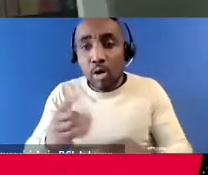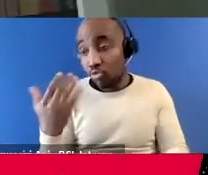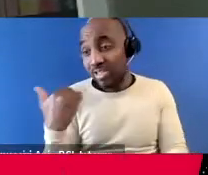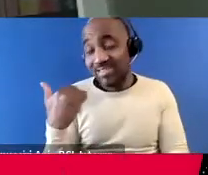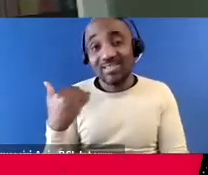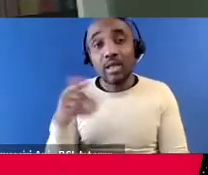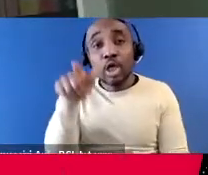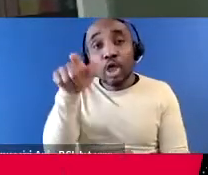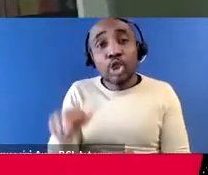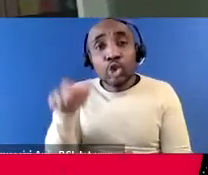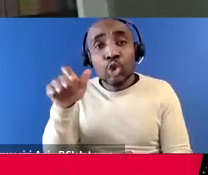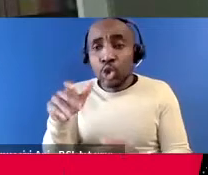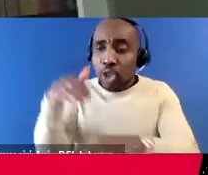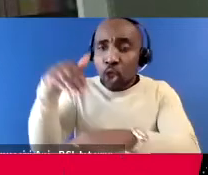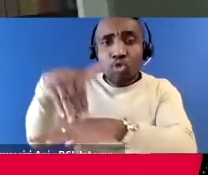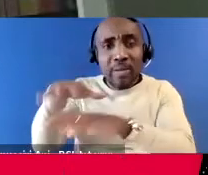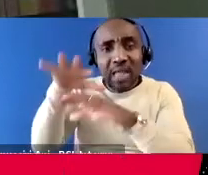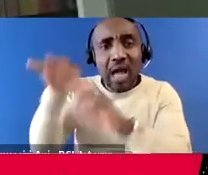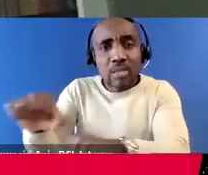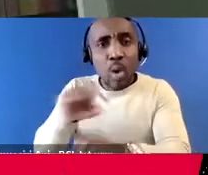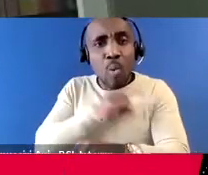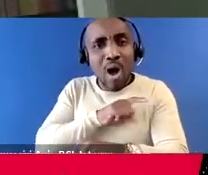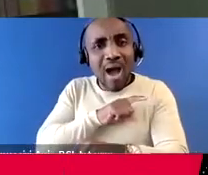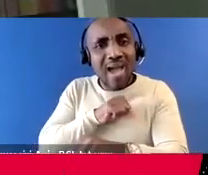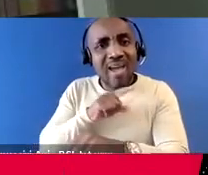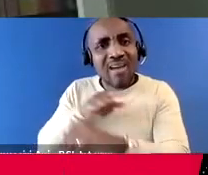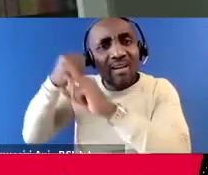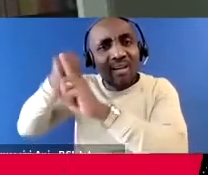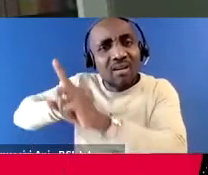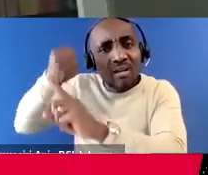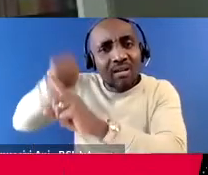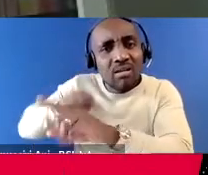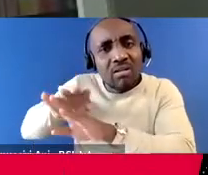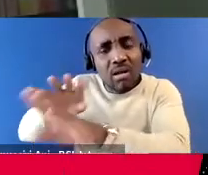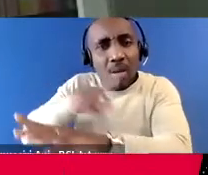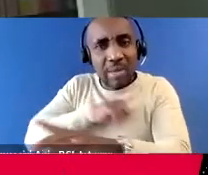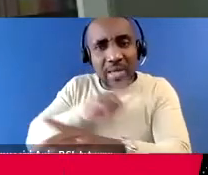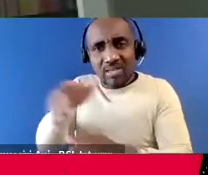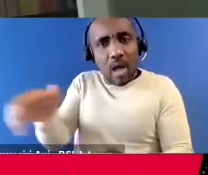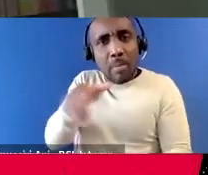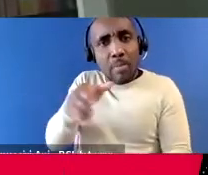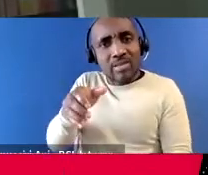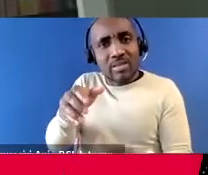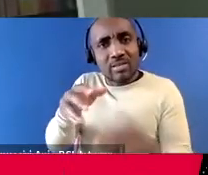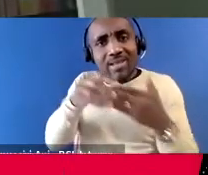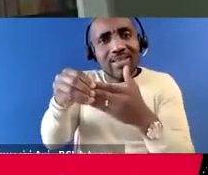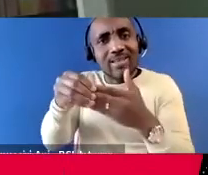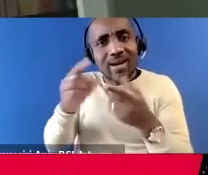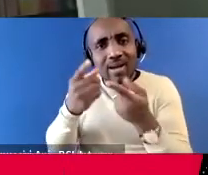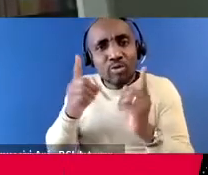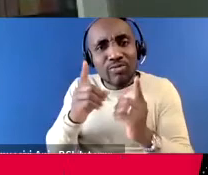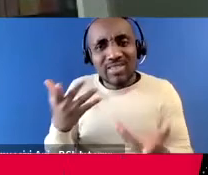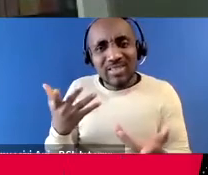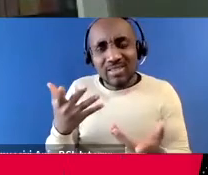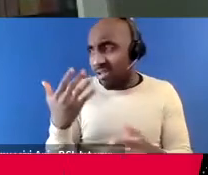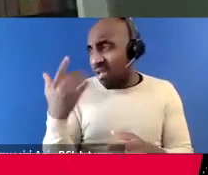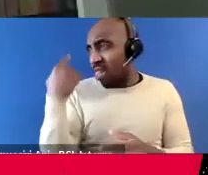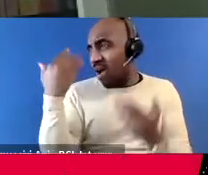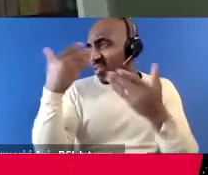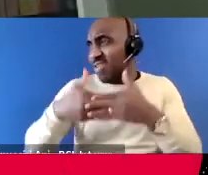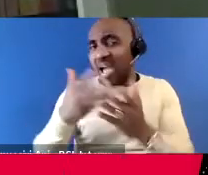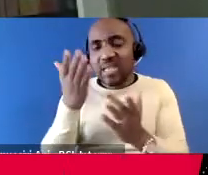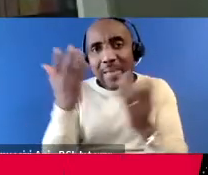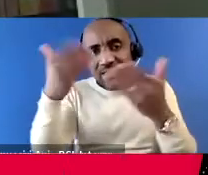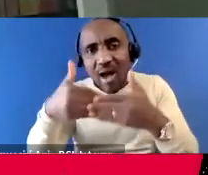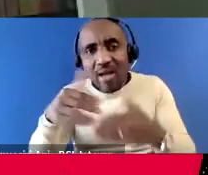students criminalized and arrested for protesting against the appointment of a rector. Strikes are banned. And even just last night at